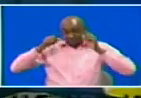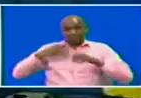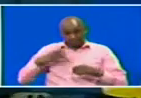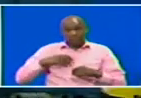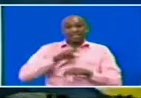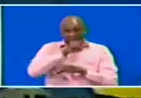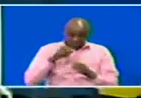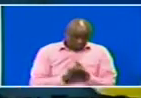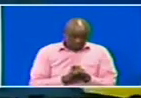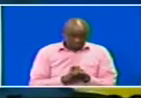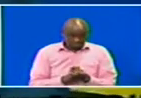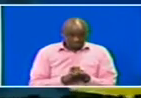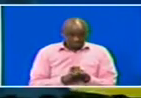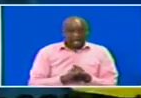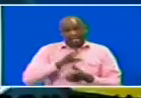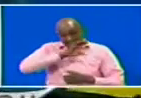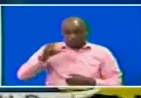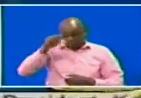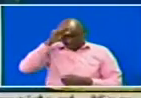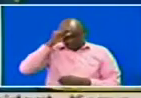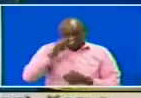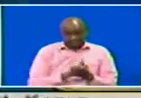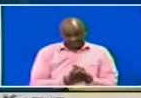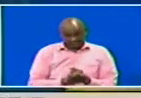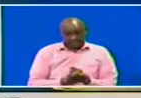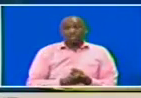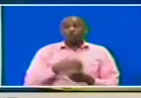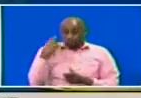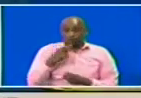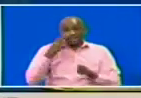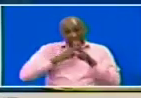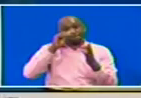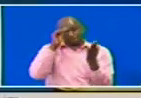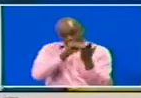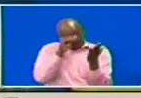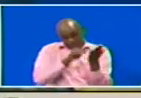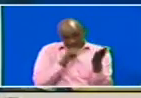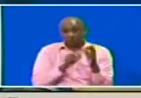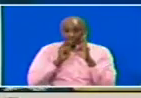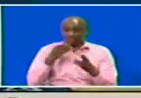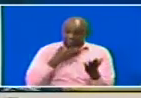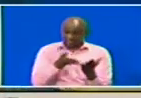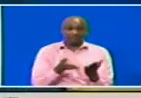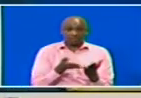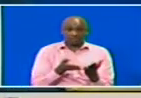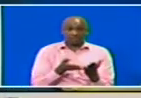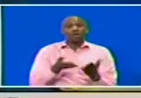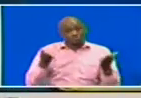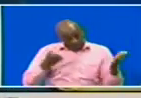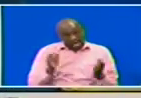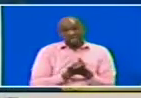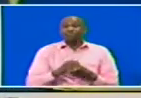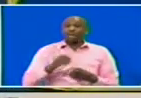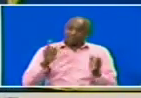the national and county governments that are adversely mentioned in this report, whether you are a